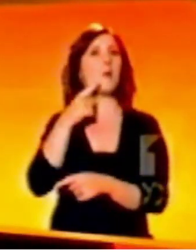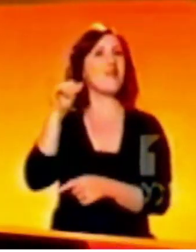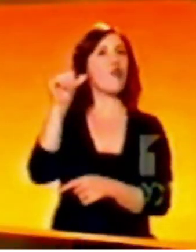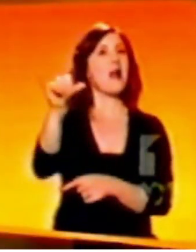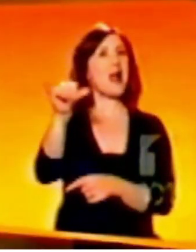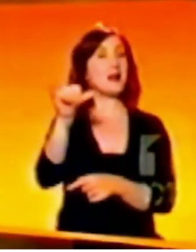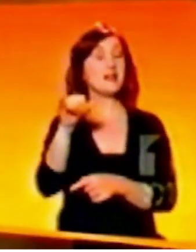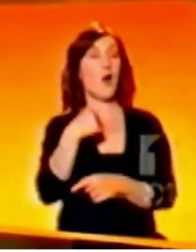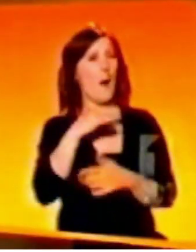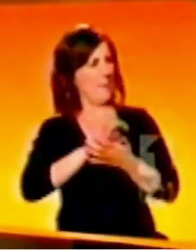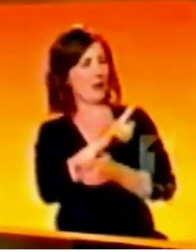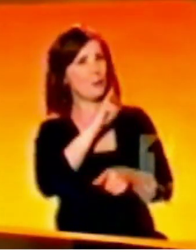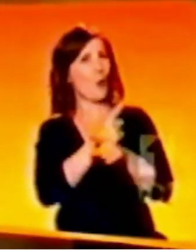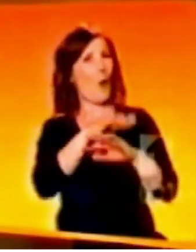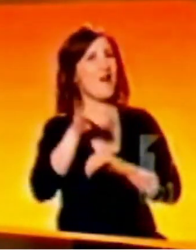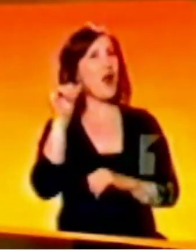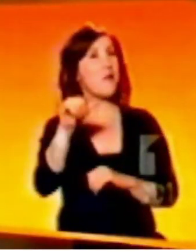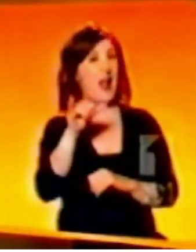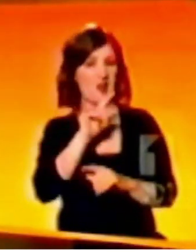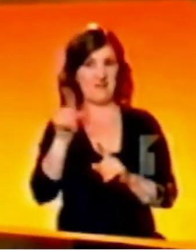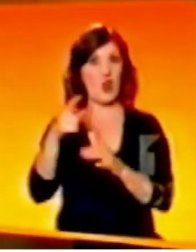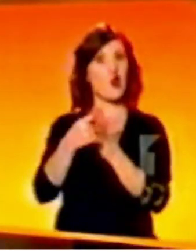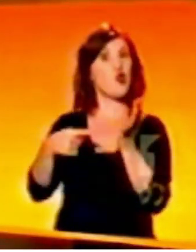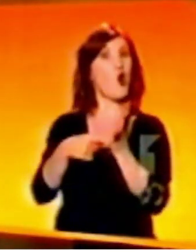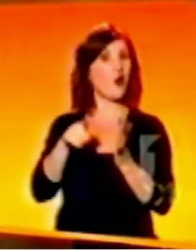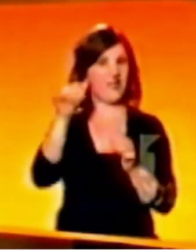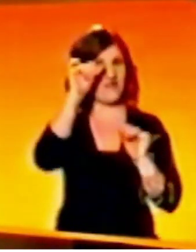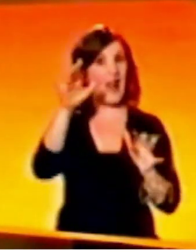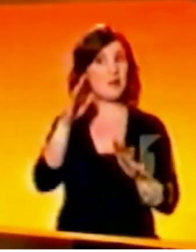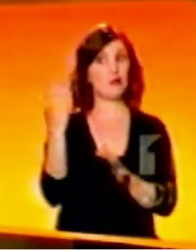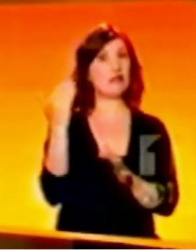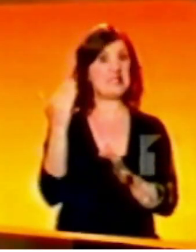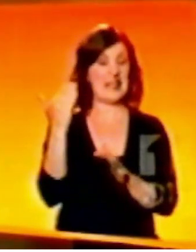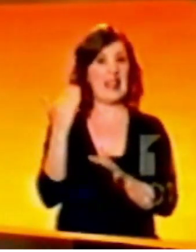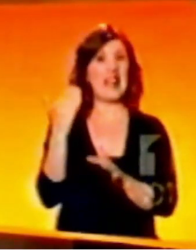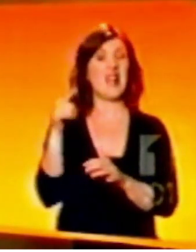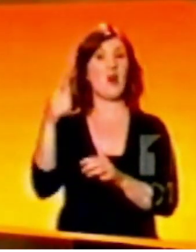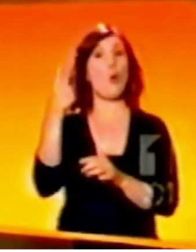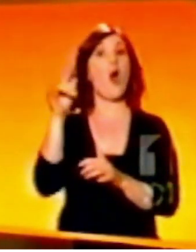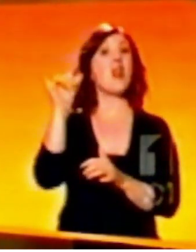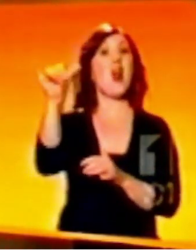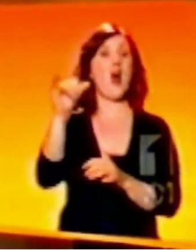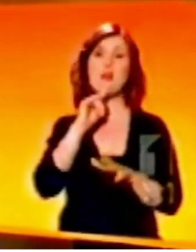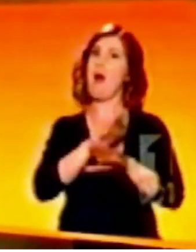up, because, Kurt, you rather famously, when a particular airline said you couldn't take your